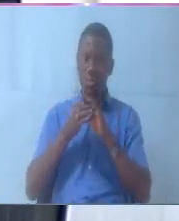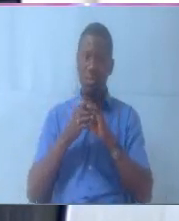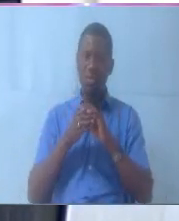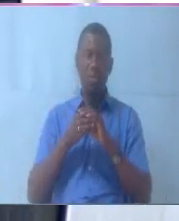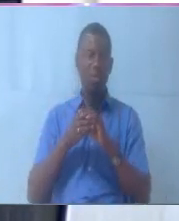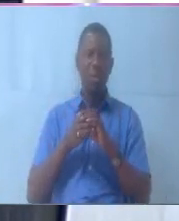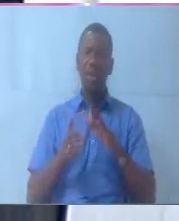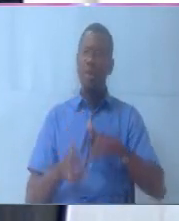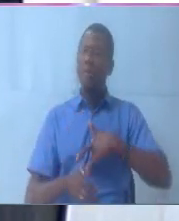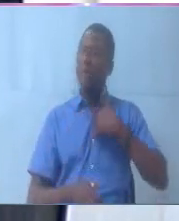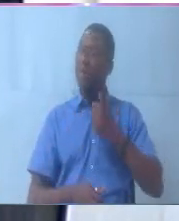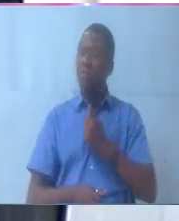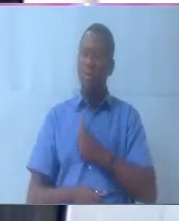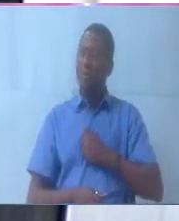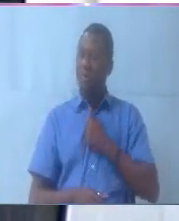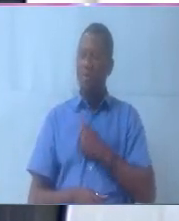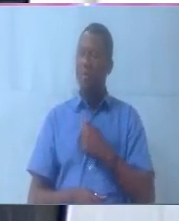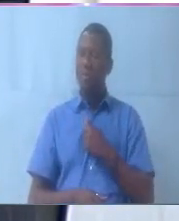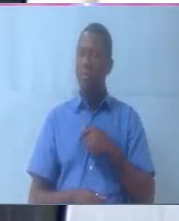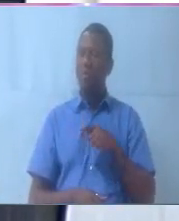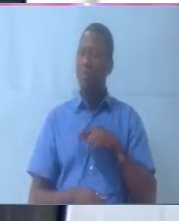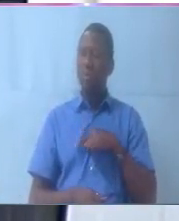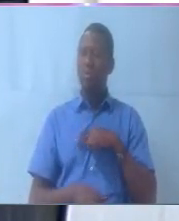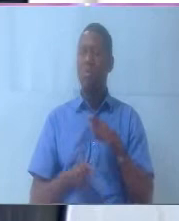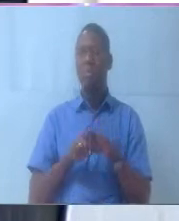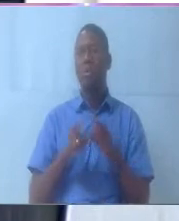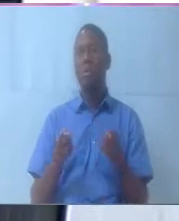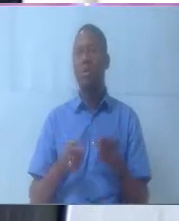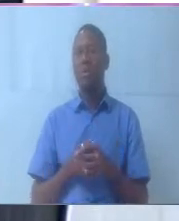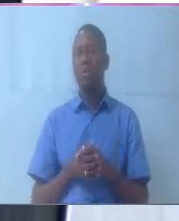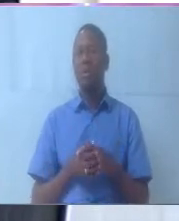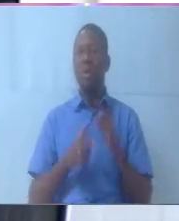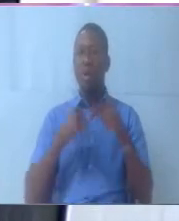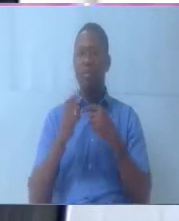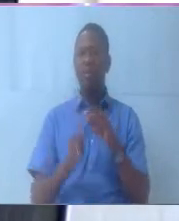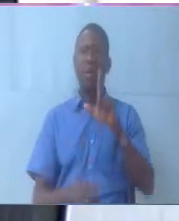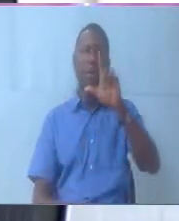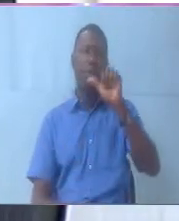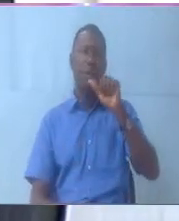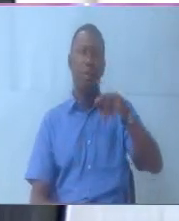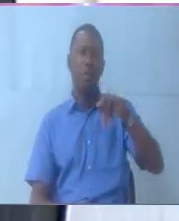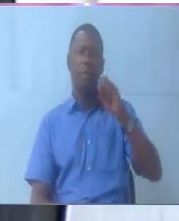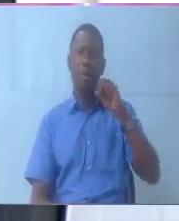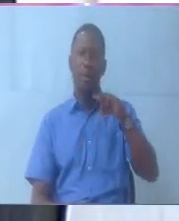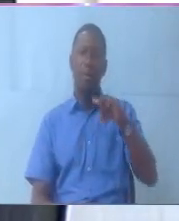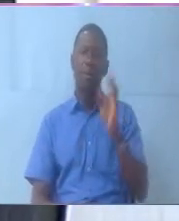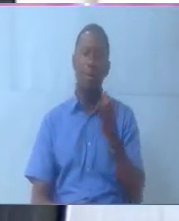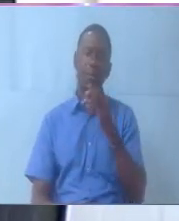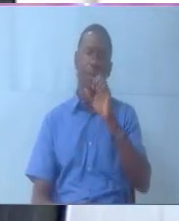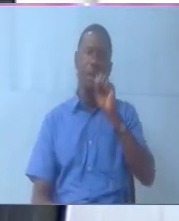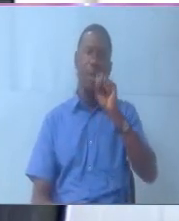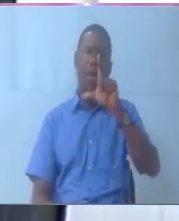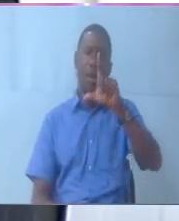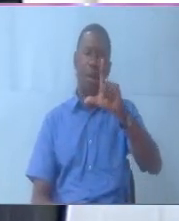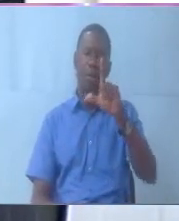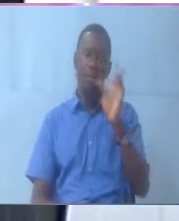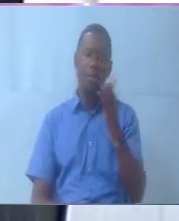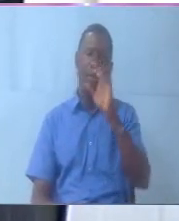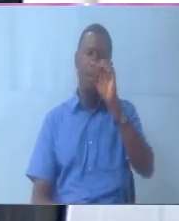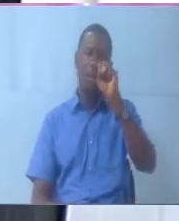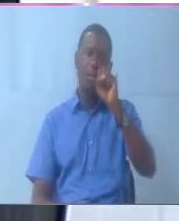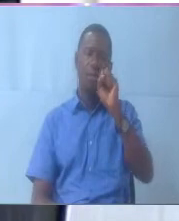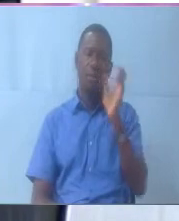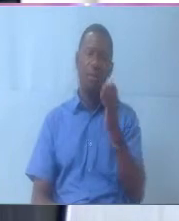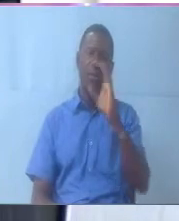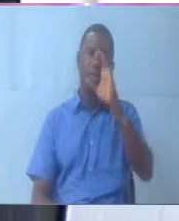And Laming Ellis Camera was there. He came and said, I will represent you. Lamin Ellis Camera bije anata konya ntabe lole yenne. Pro bono.